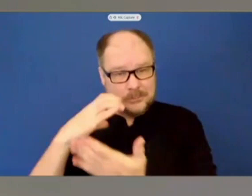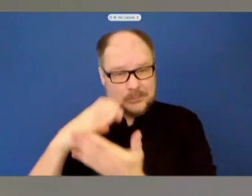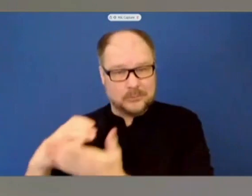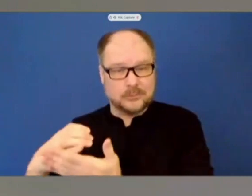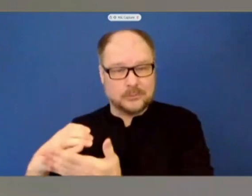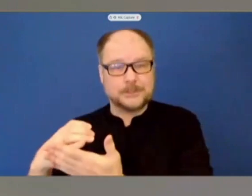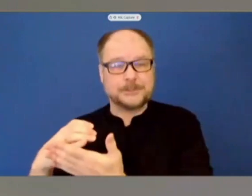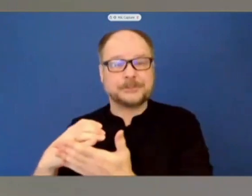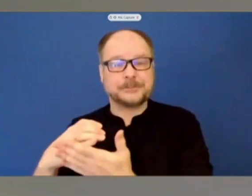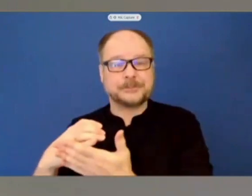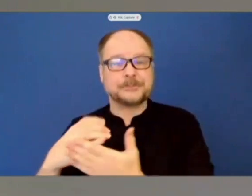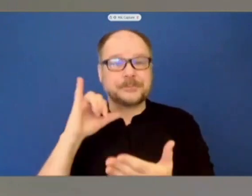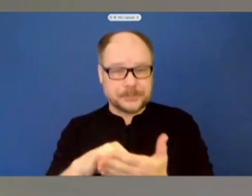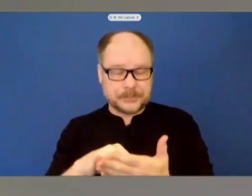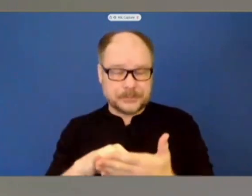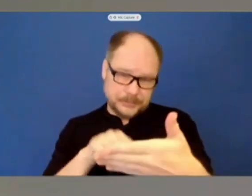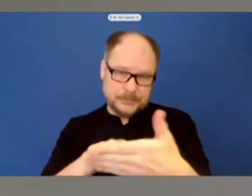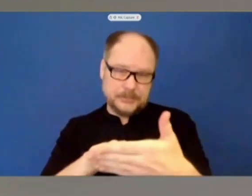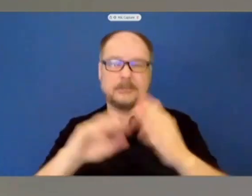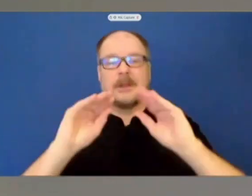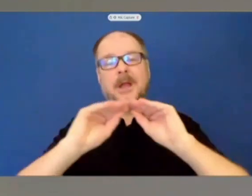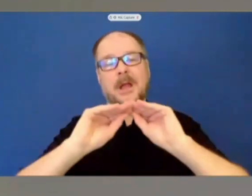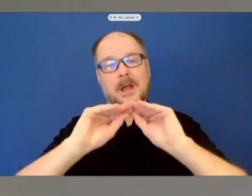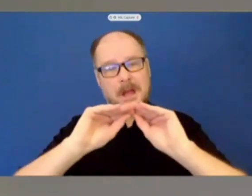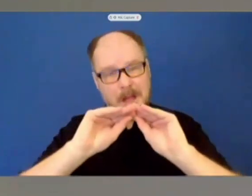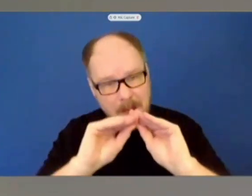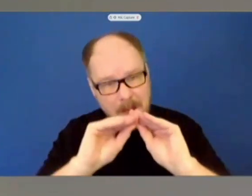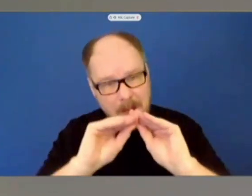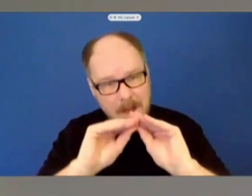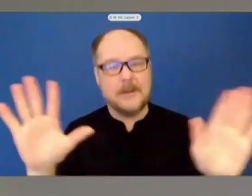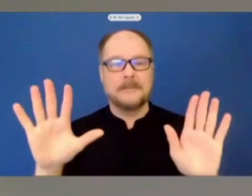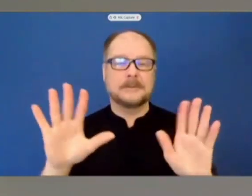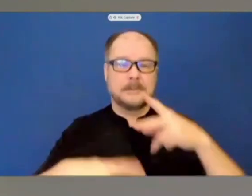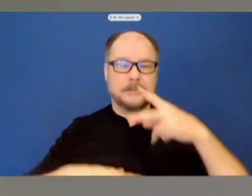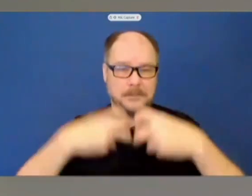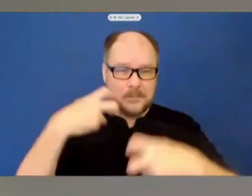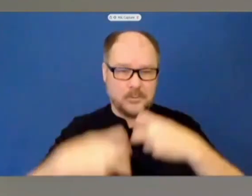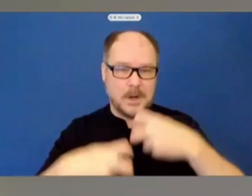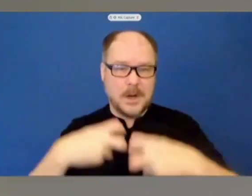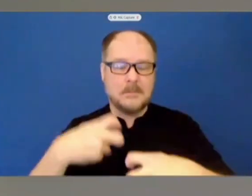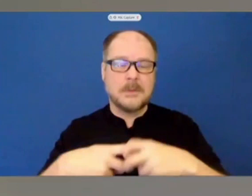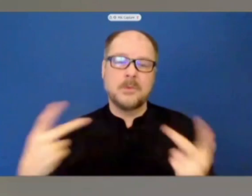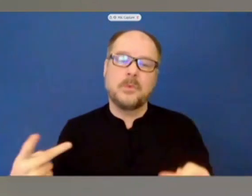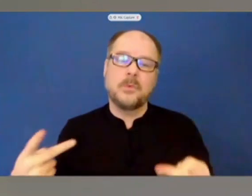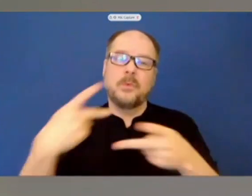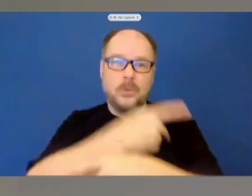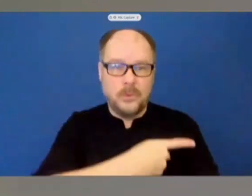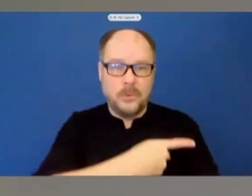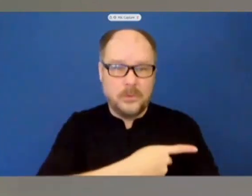when it became really obvious that we had a significant issue that had escalated very quickly.